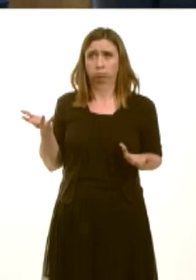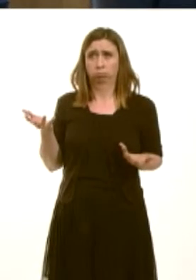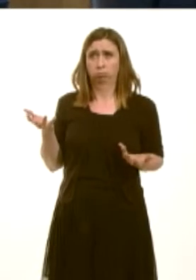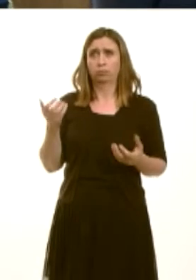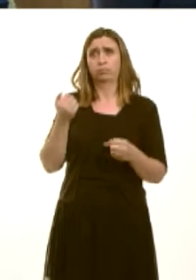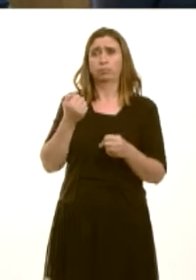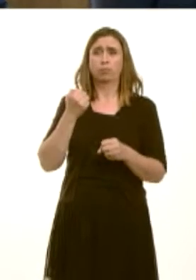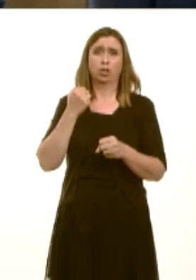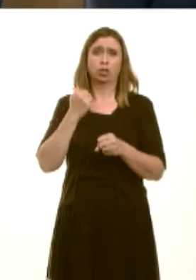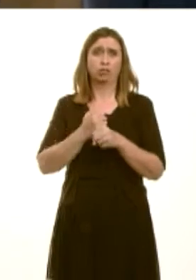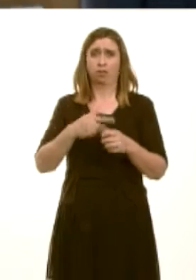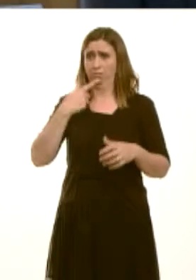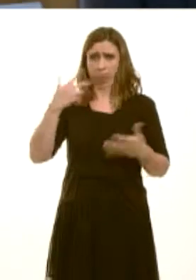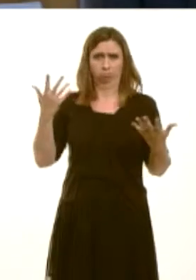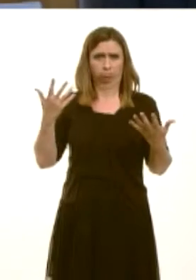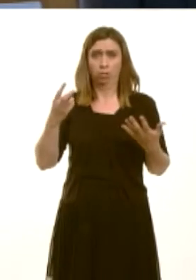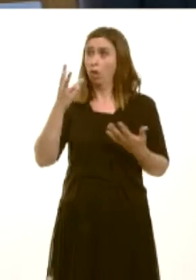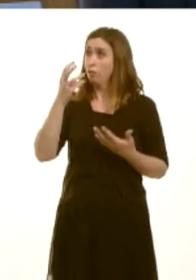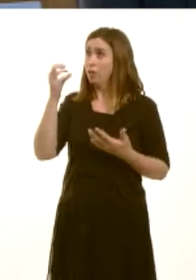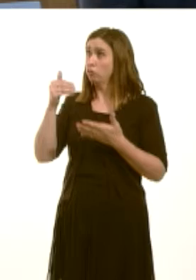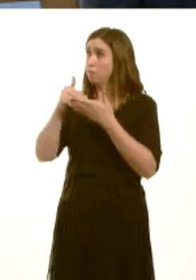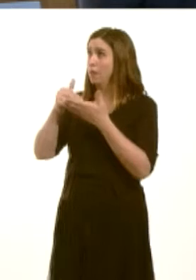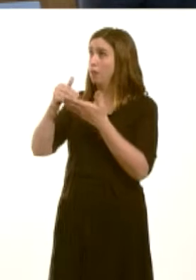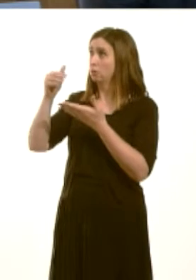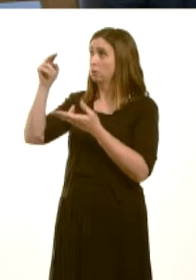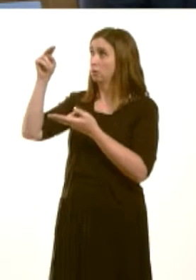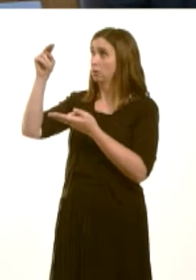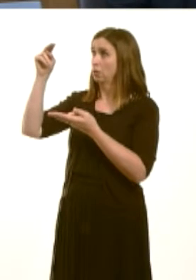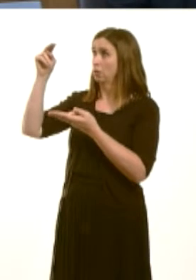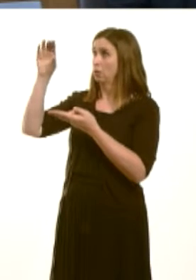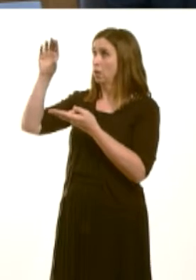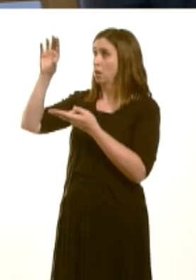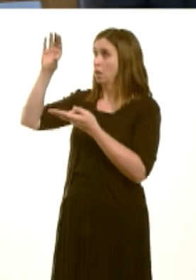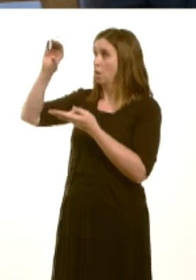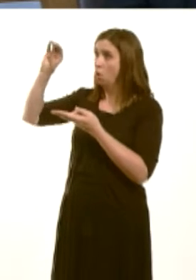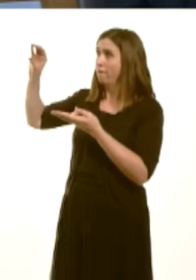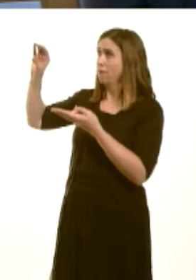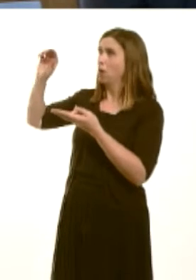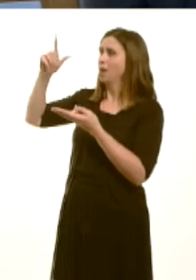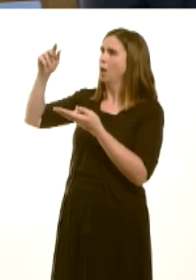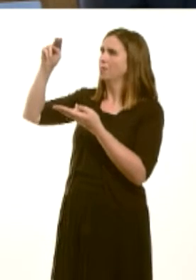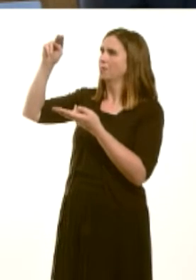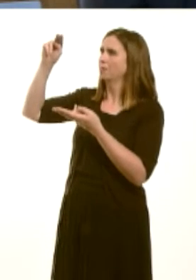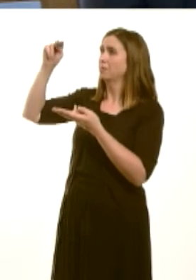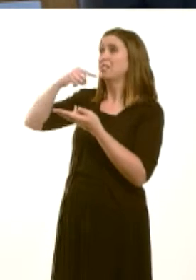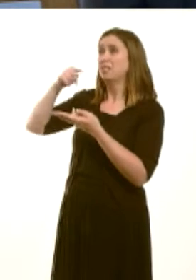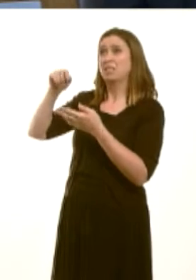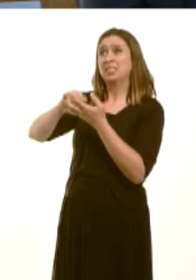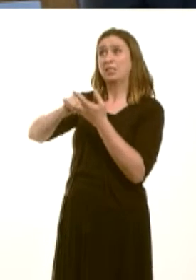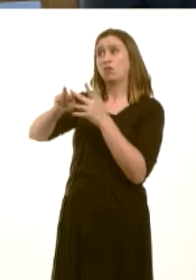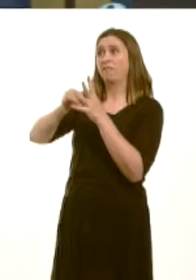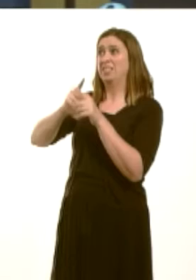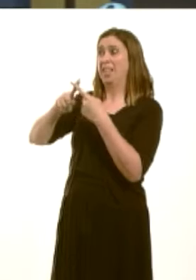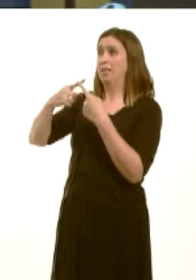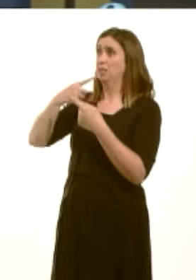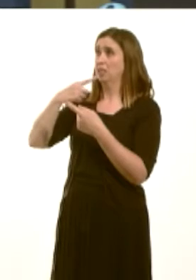no longer 300 million. That figure has been reduced, and the Secretary of State says there is no gap at all,